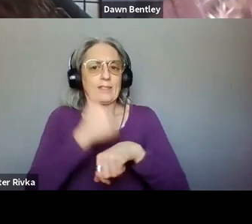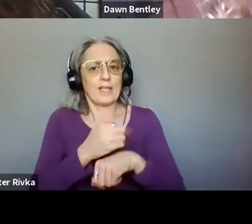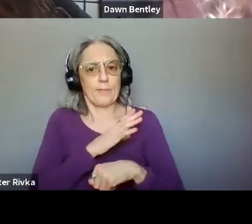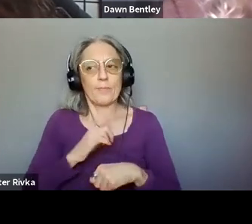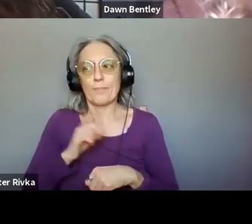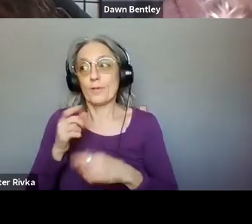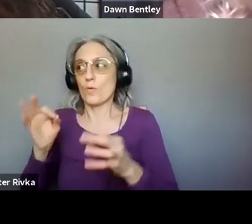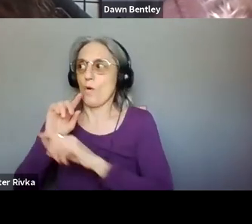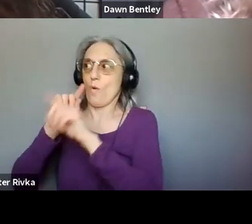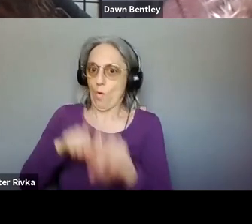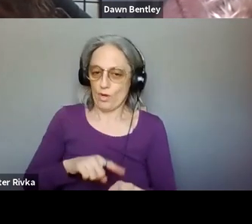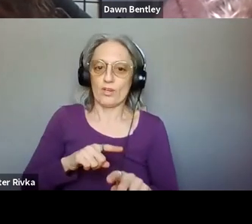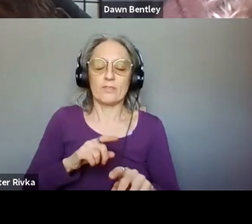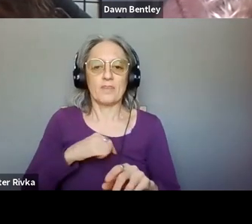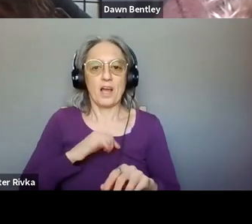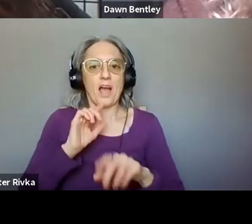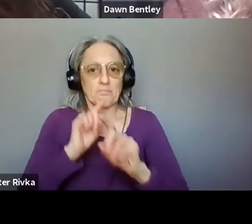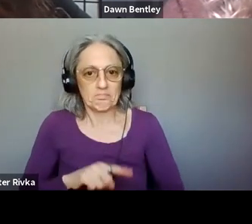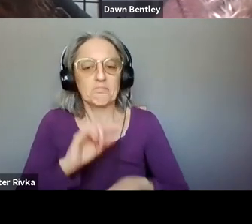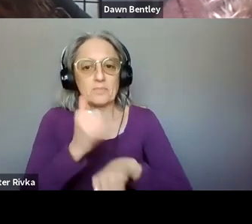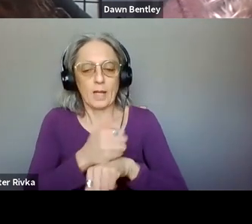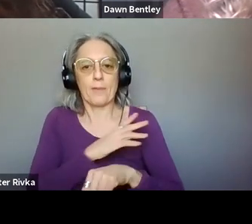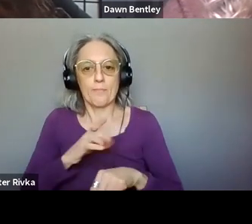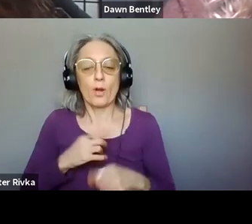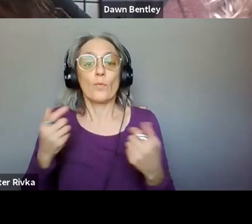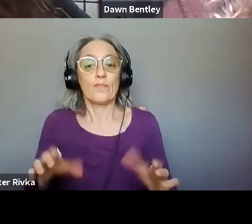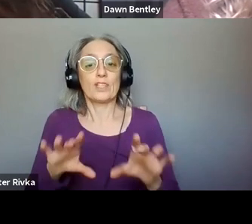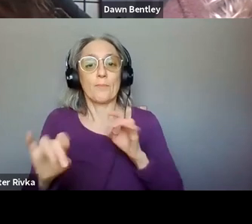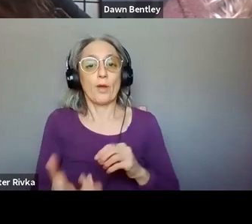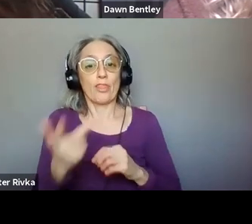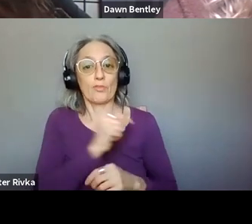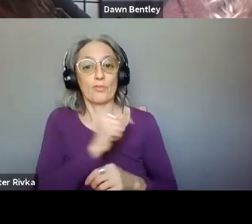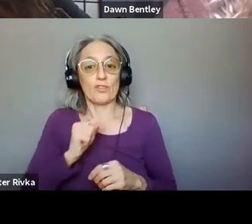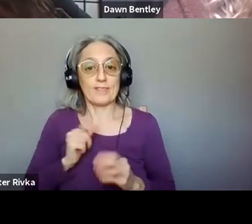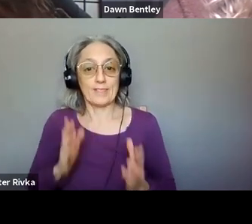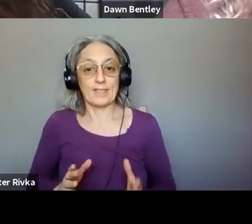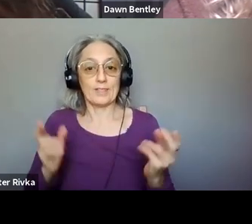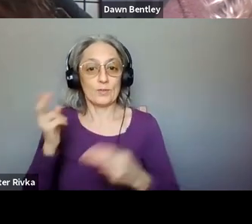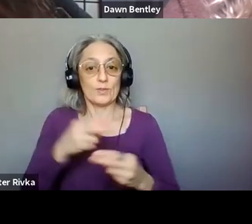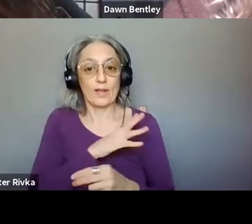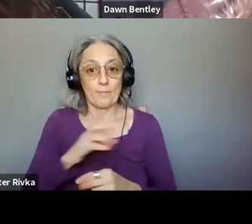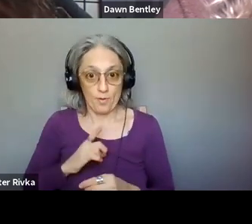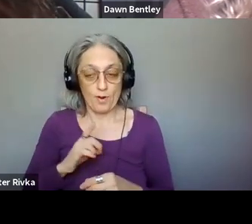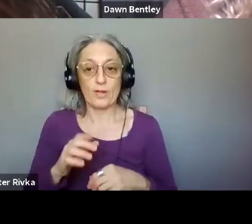order. We've already appointed 3 trustees of that board, and those trustees